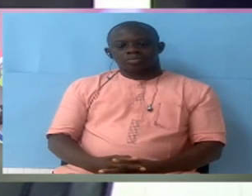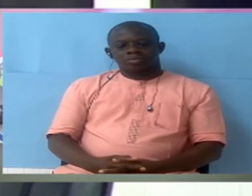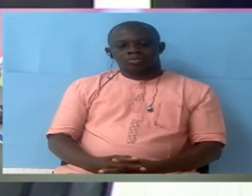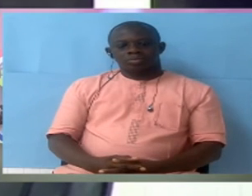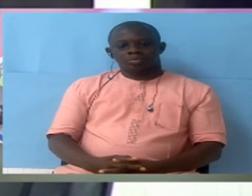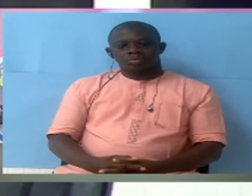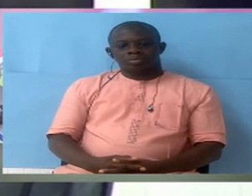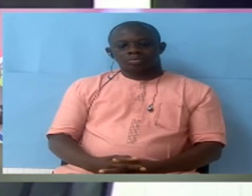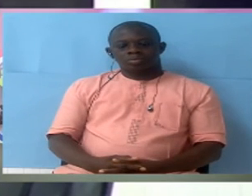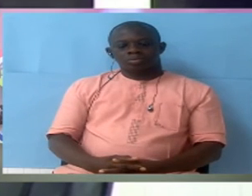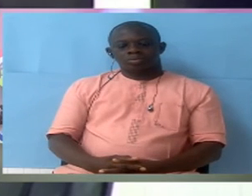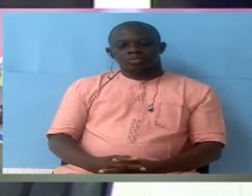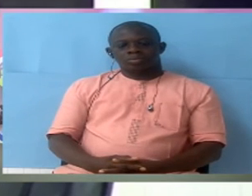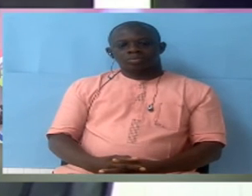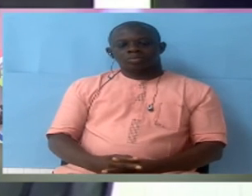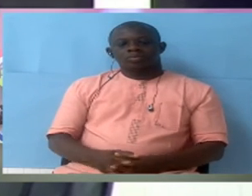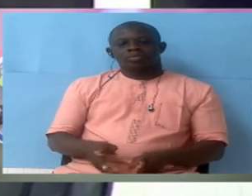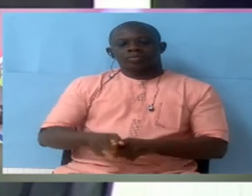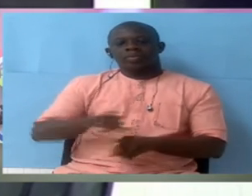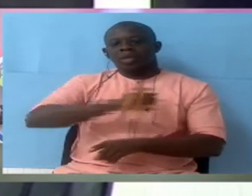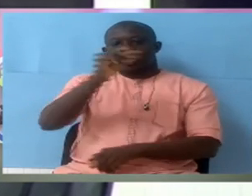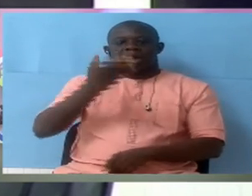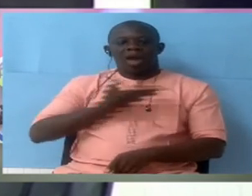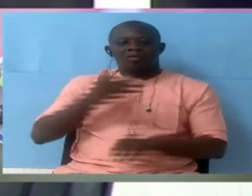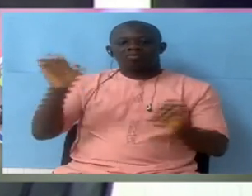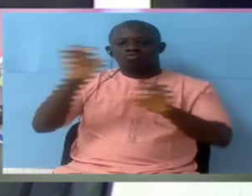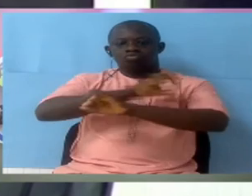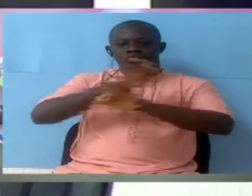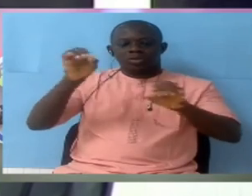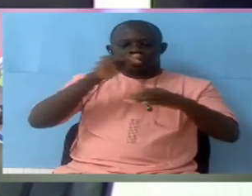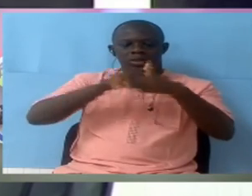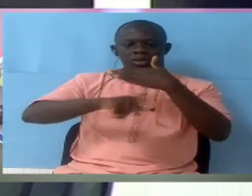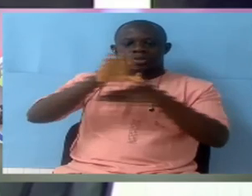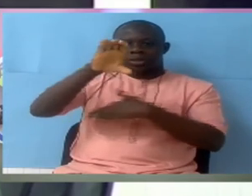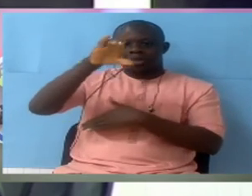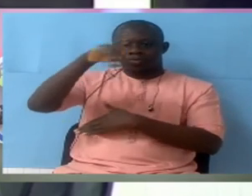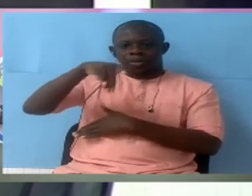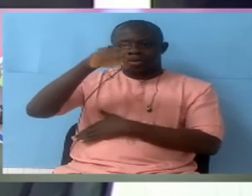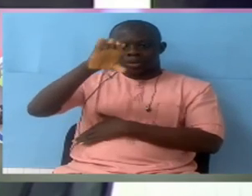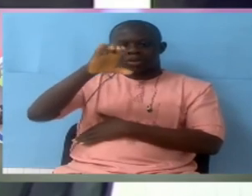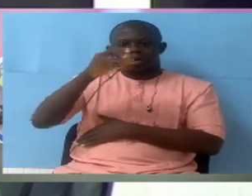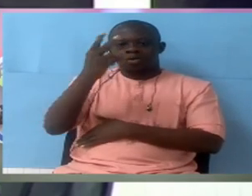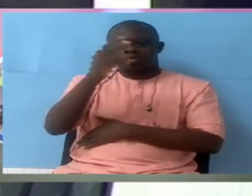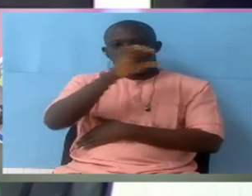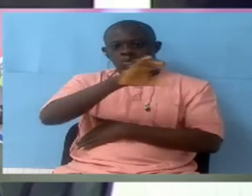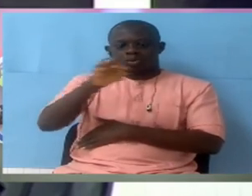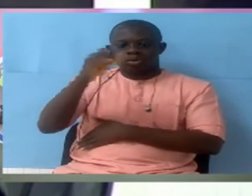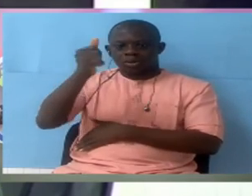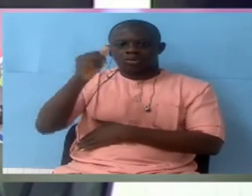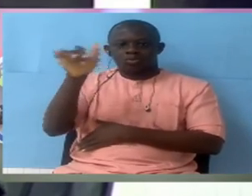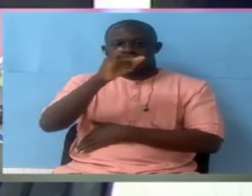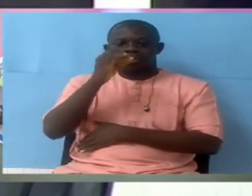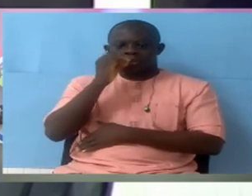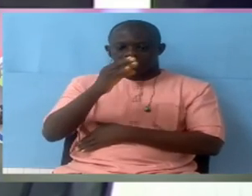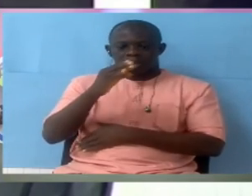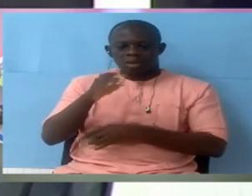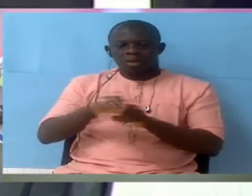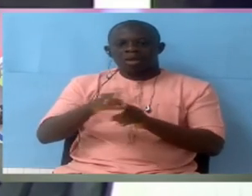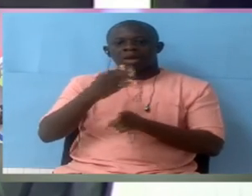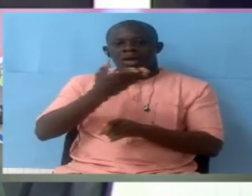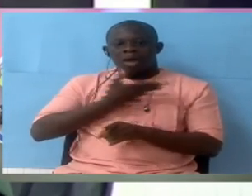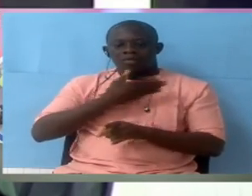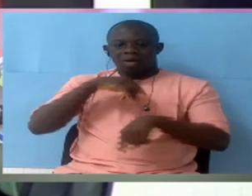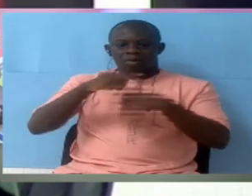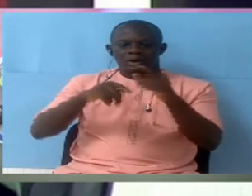is, as I had mentioned, there is nothing in the CPC in 2006 that says there is concealment